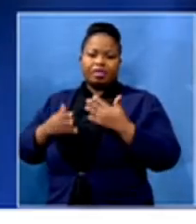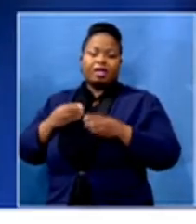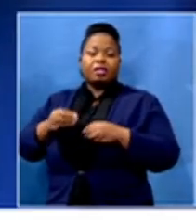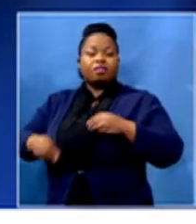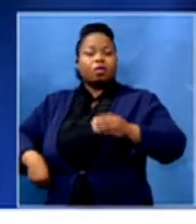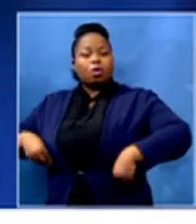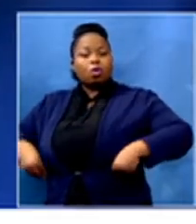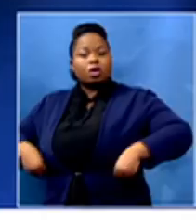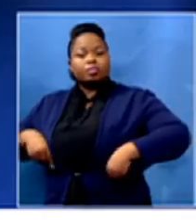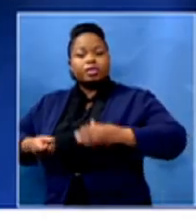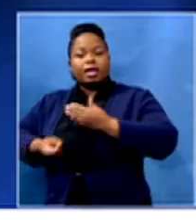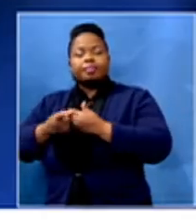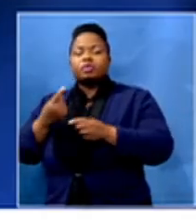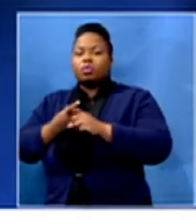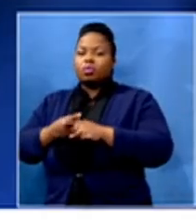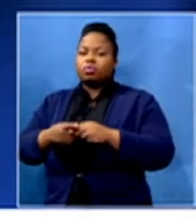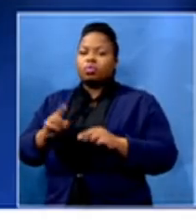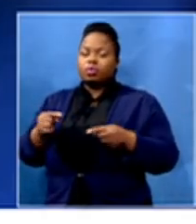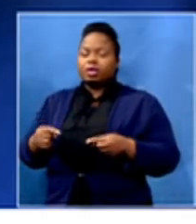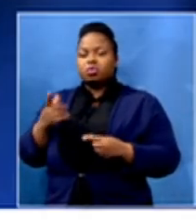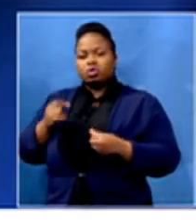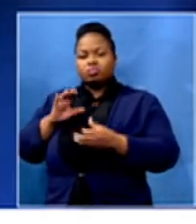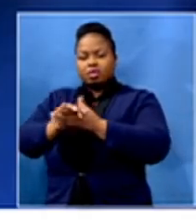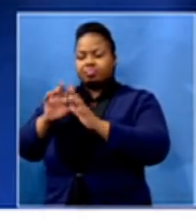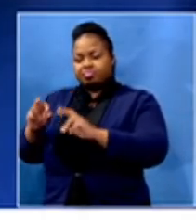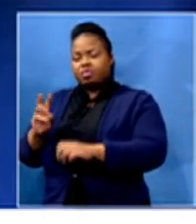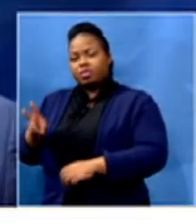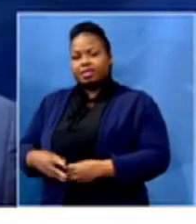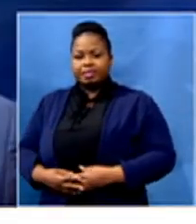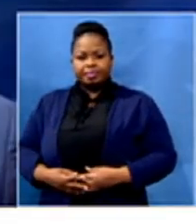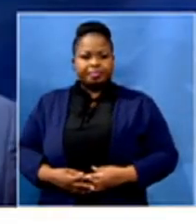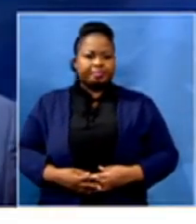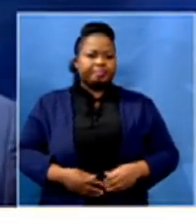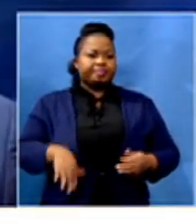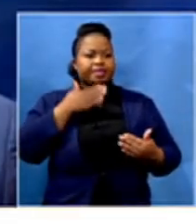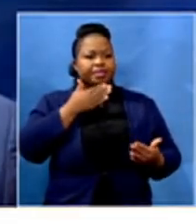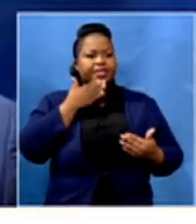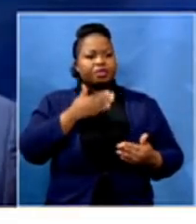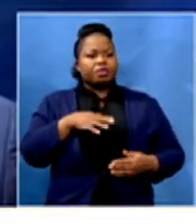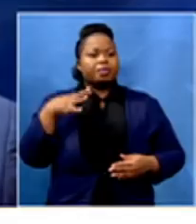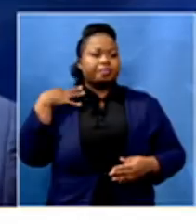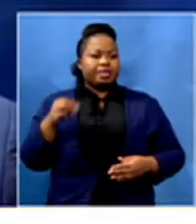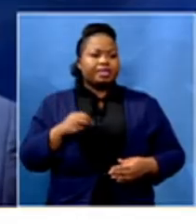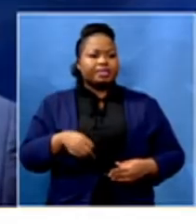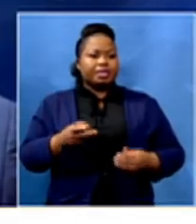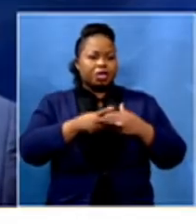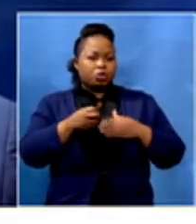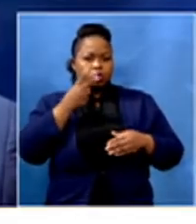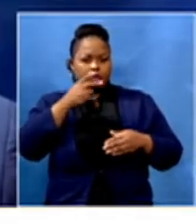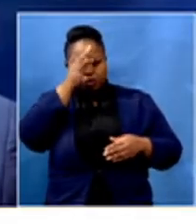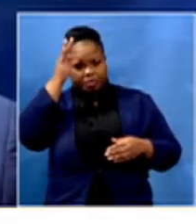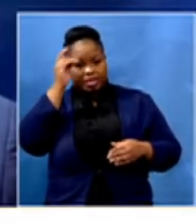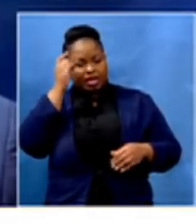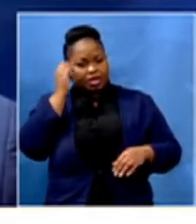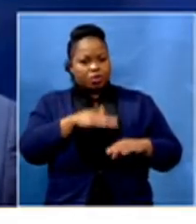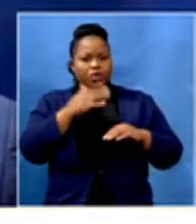corruption, we'll act on it without any fear or favor. All right. I owe you 2 minutes, Minister. Thank you very, very much. I stole 2 minutes from you. I know you got to go. You